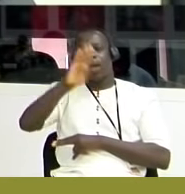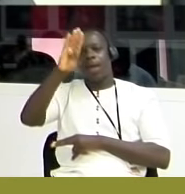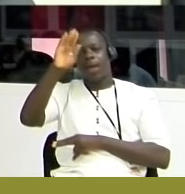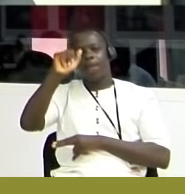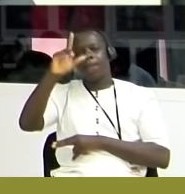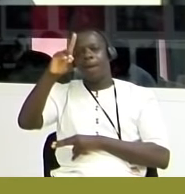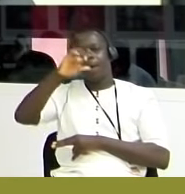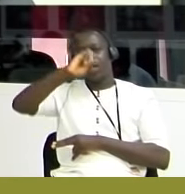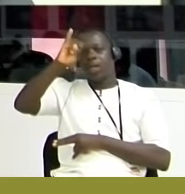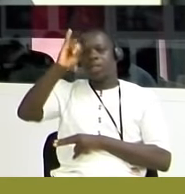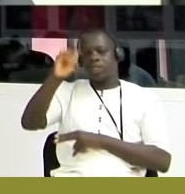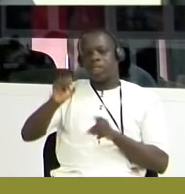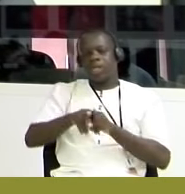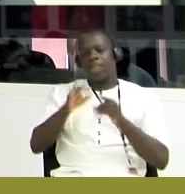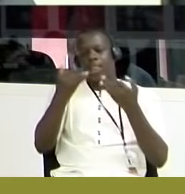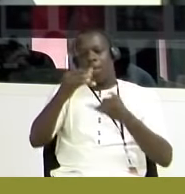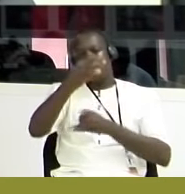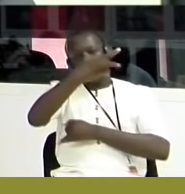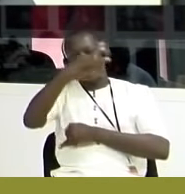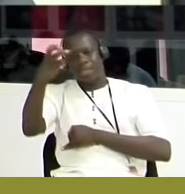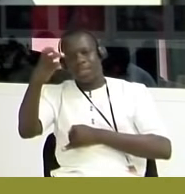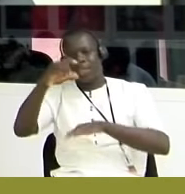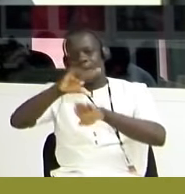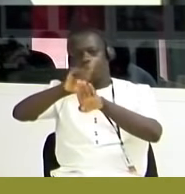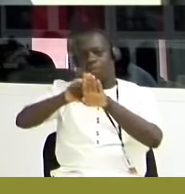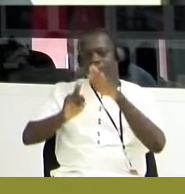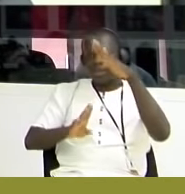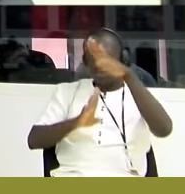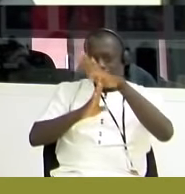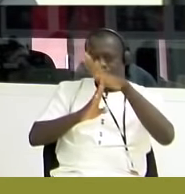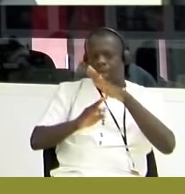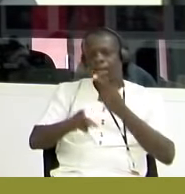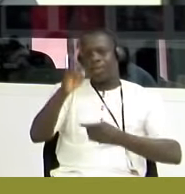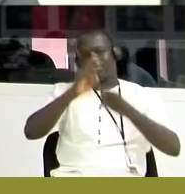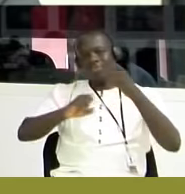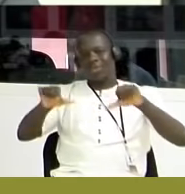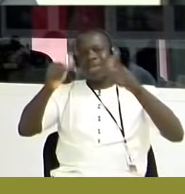at 12 noon sharp. Thank you. Meeting is adjourned.